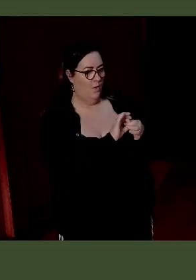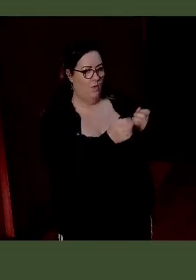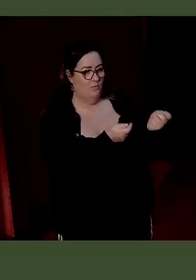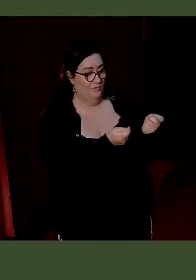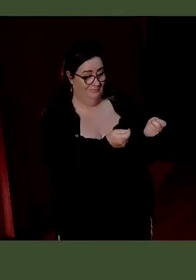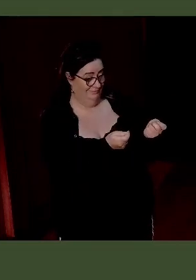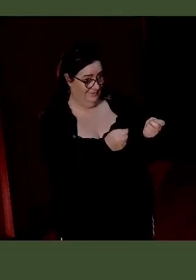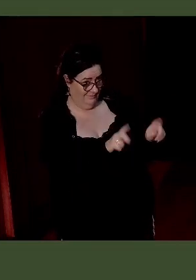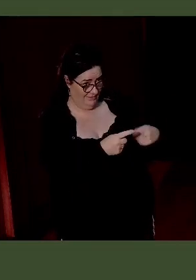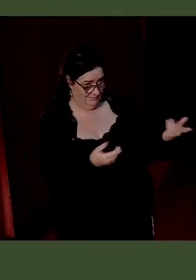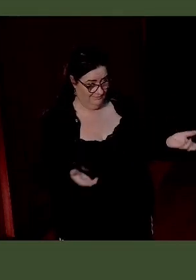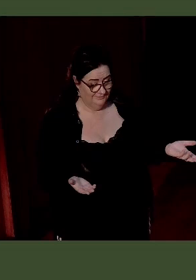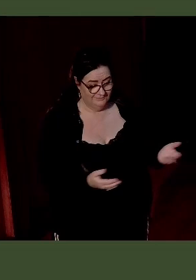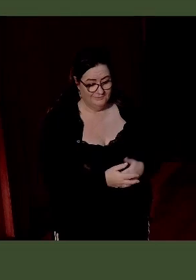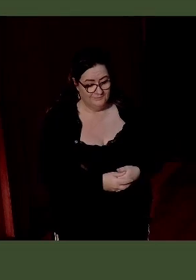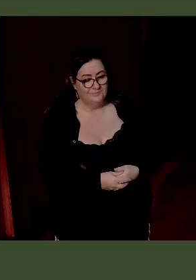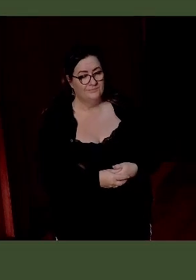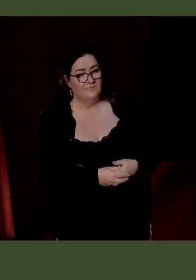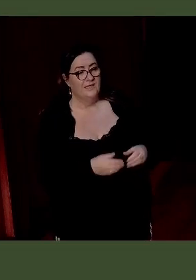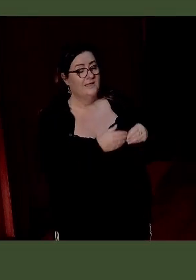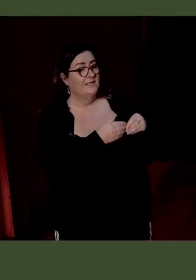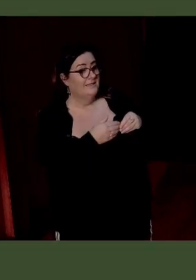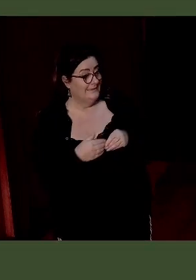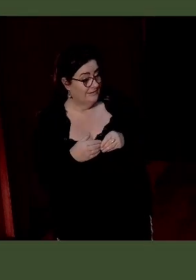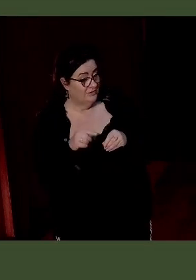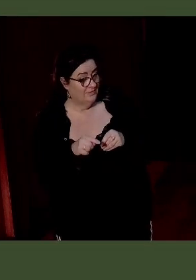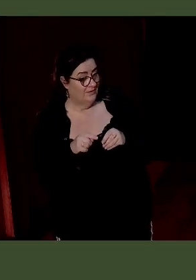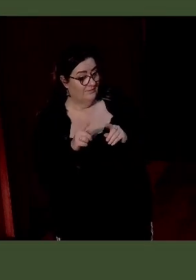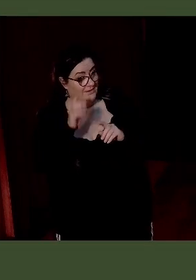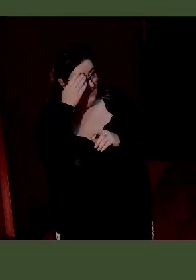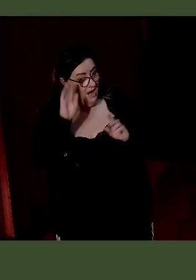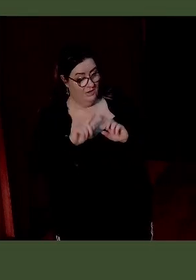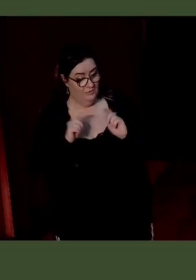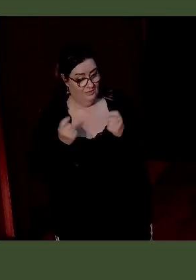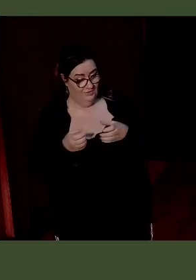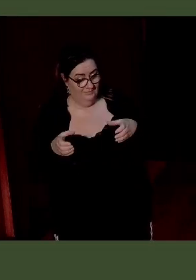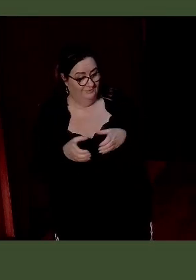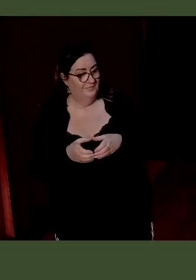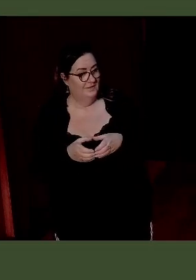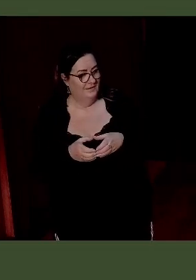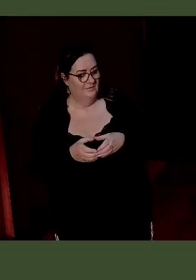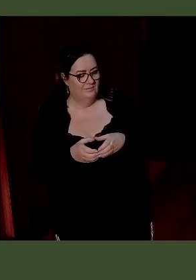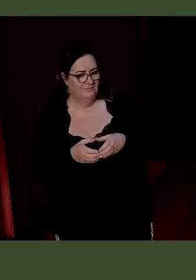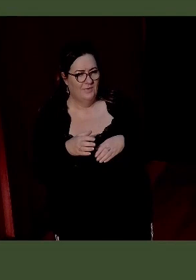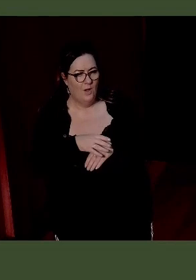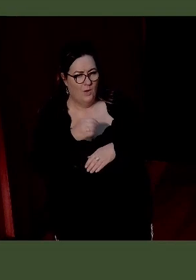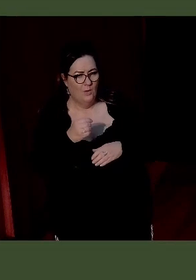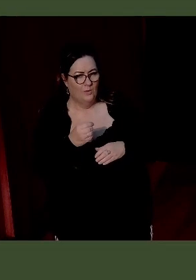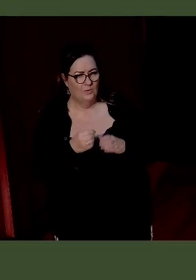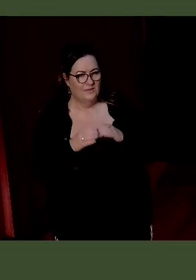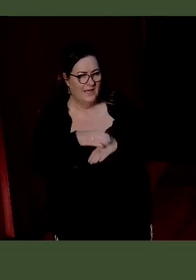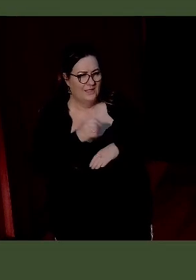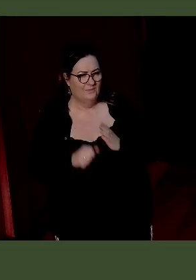financially unsustainable. The leadership of the Irish Party were all too conscious that old age pensions had really wrecked